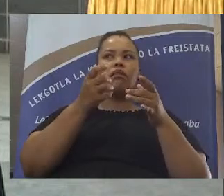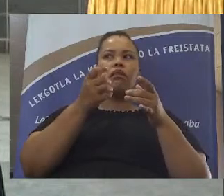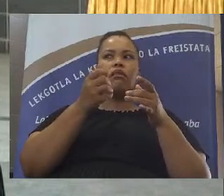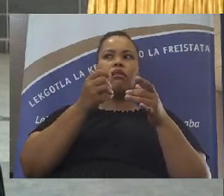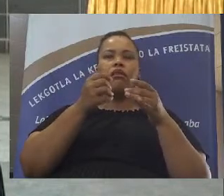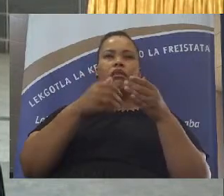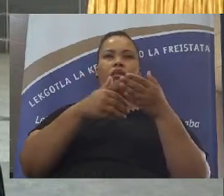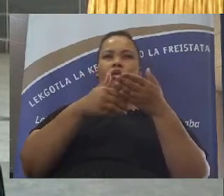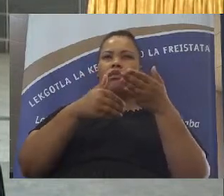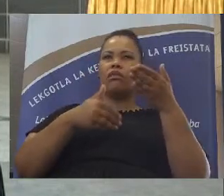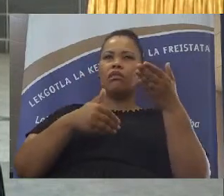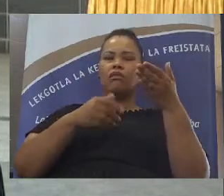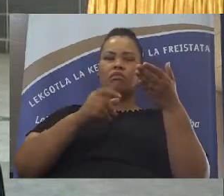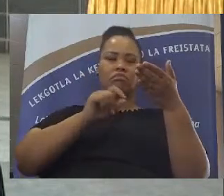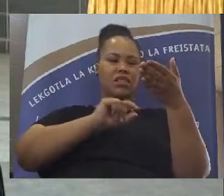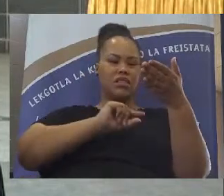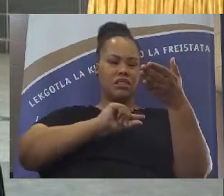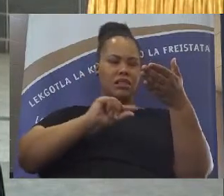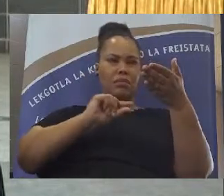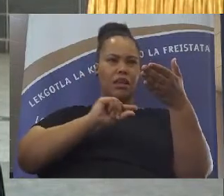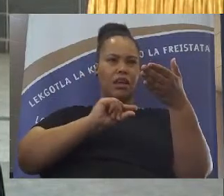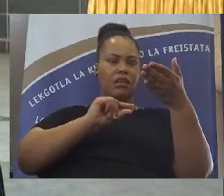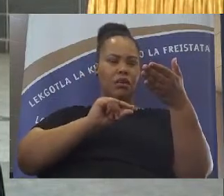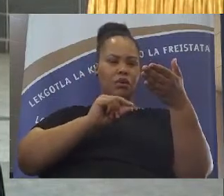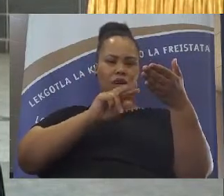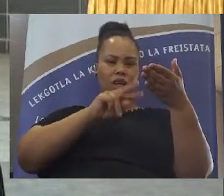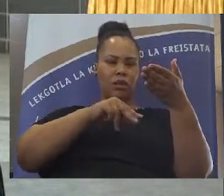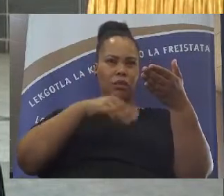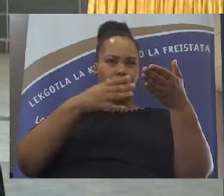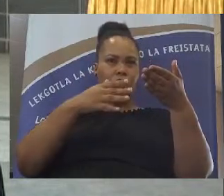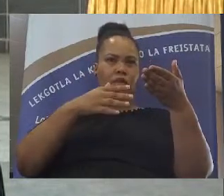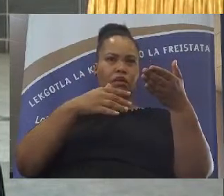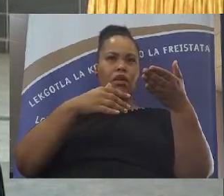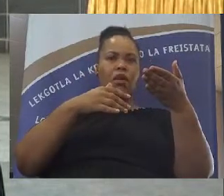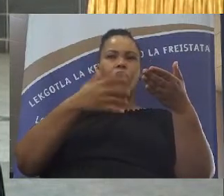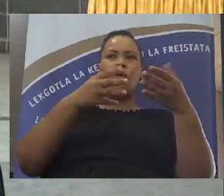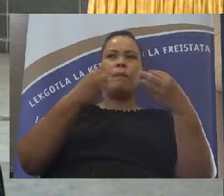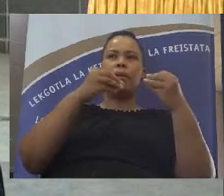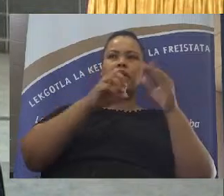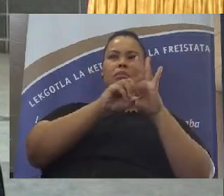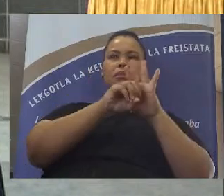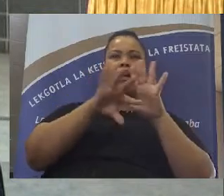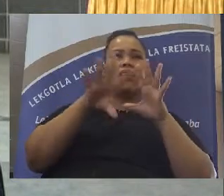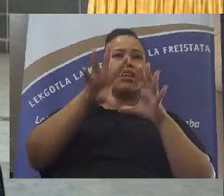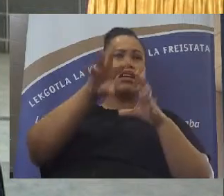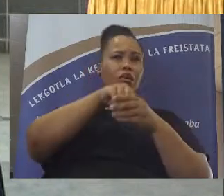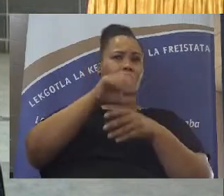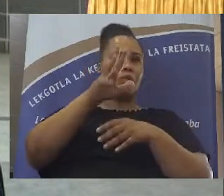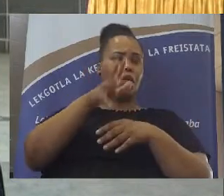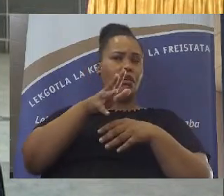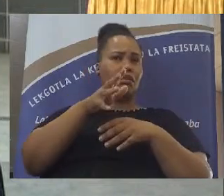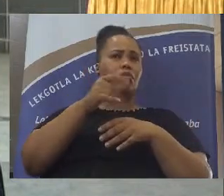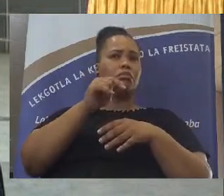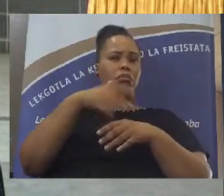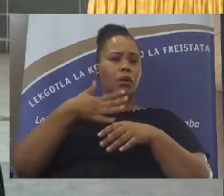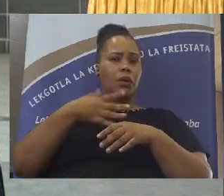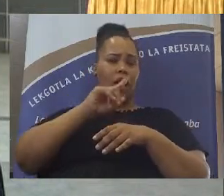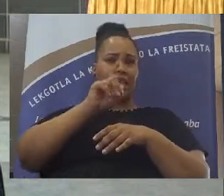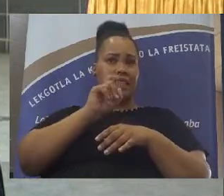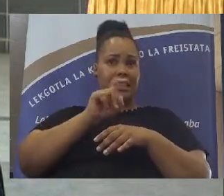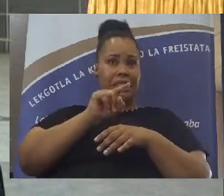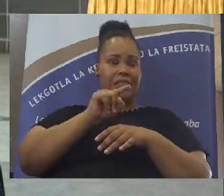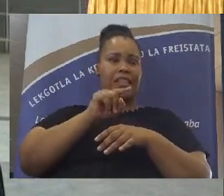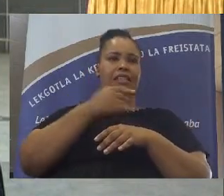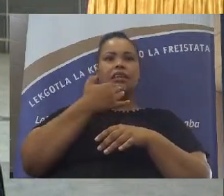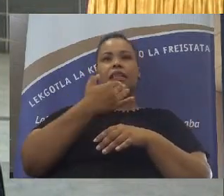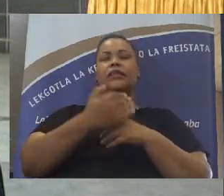contract? Is it going to include all of those? Marketing of a business, I wanted to ask that. Thank you.